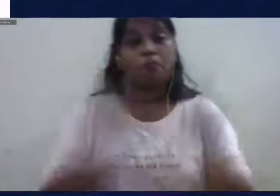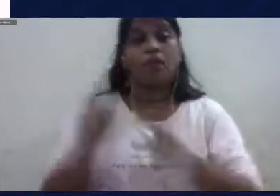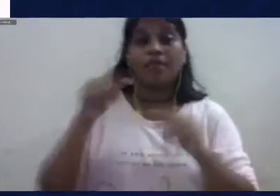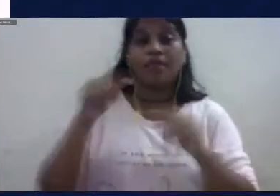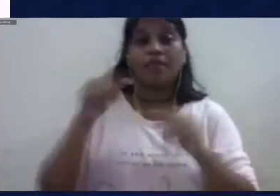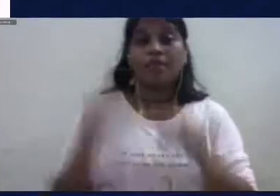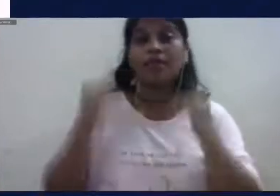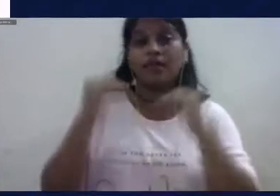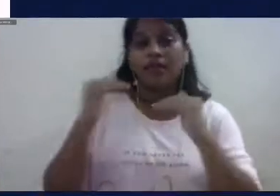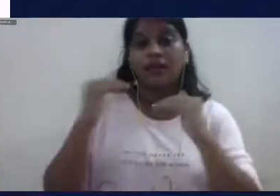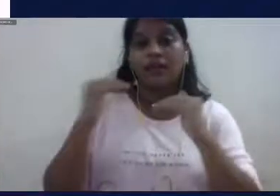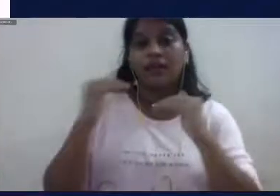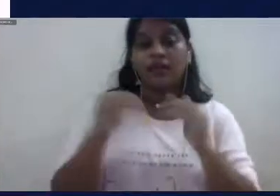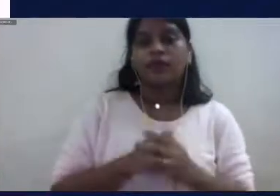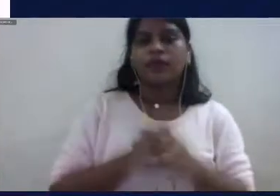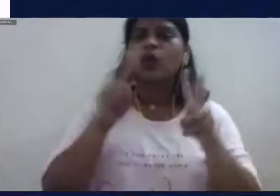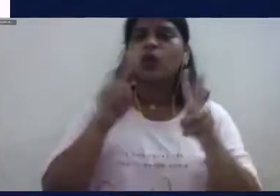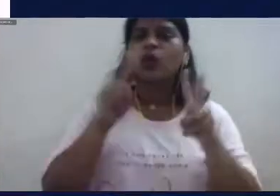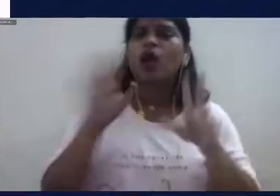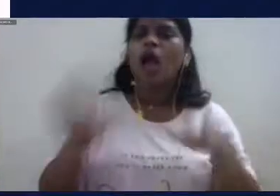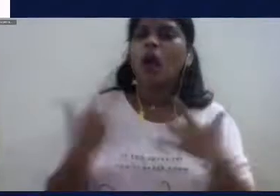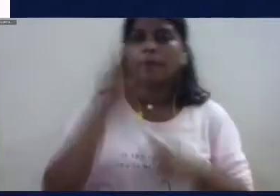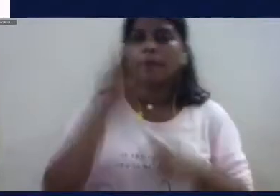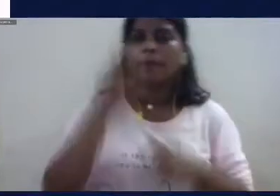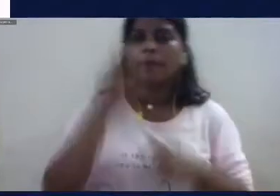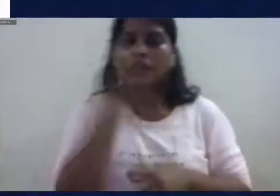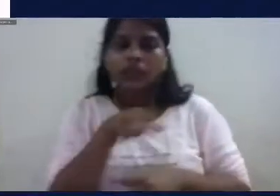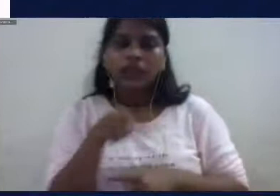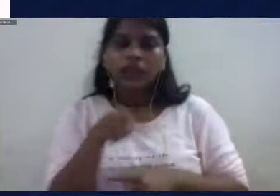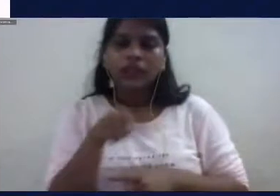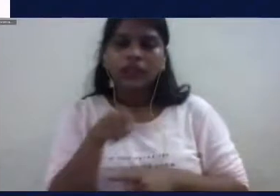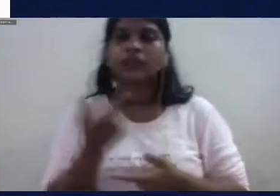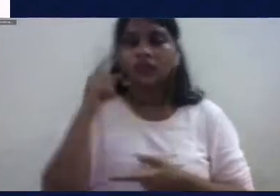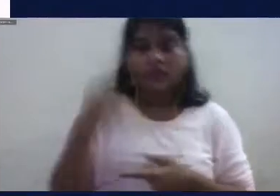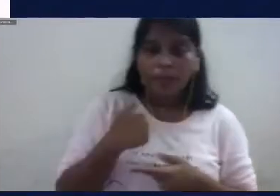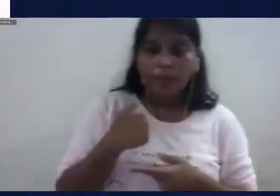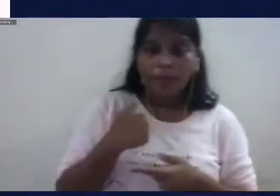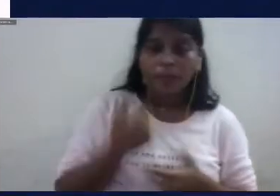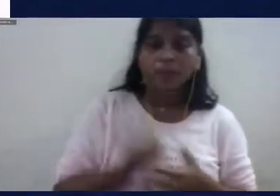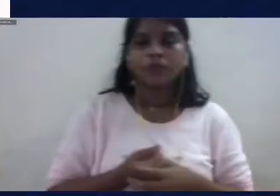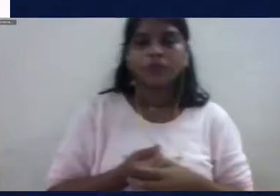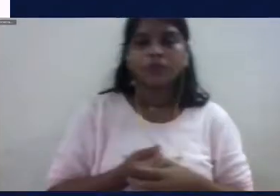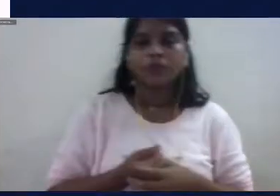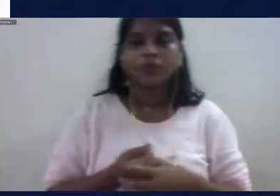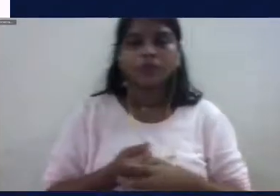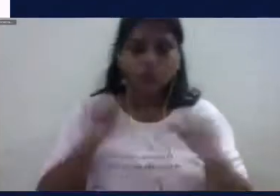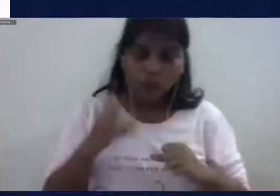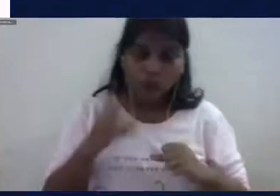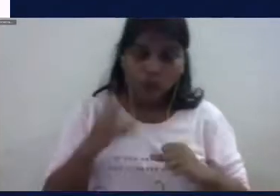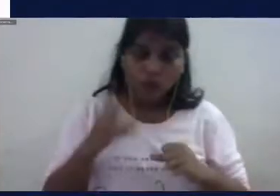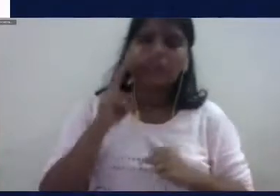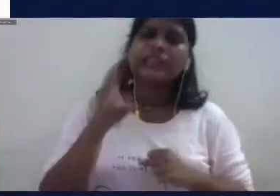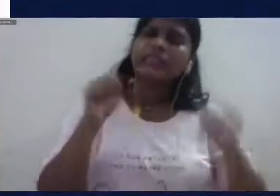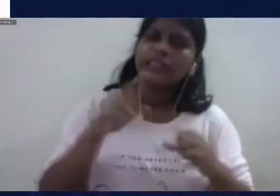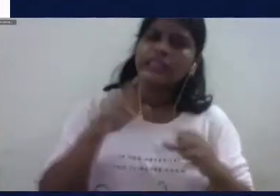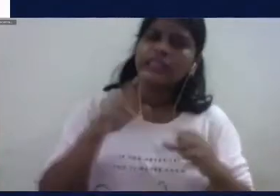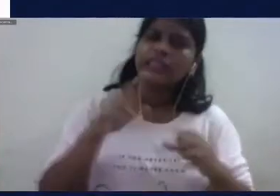level of detail. Look at how you can personalize for them. You can even draw